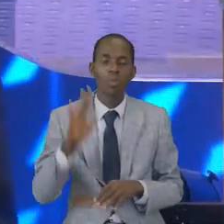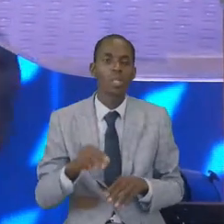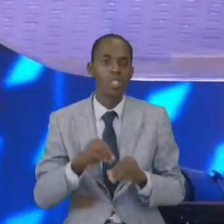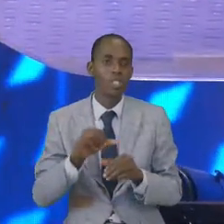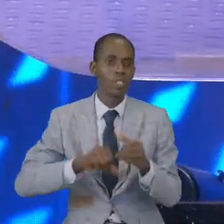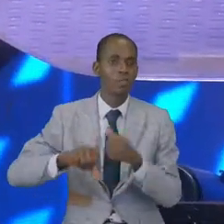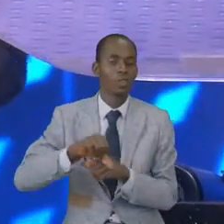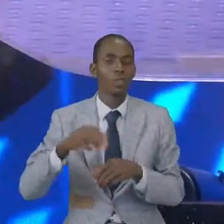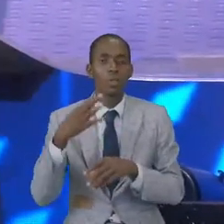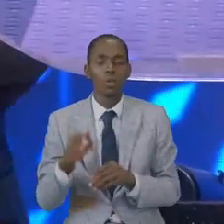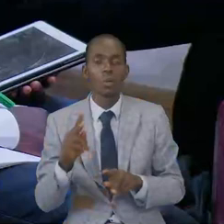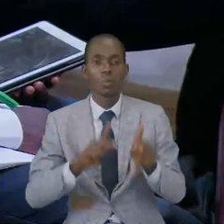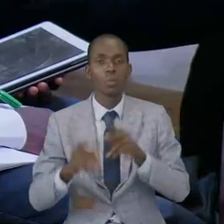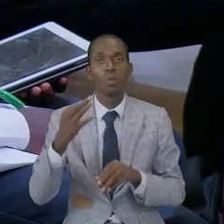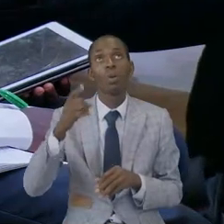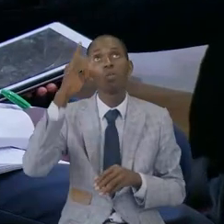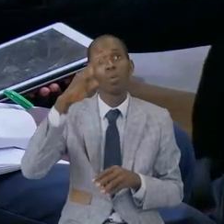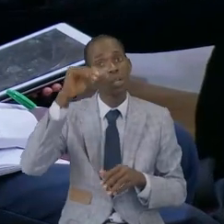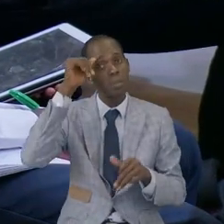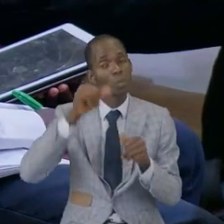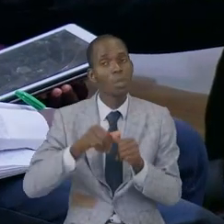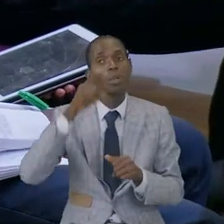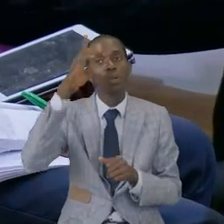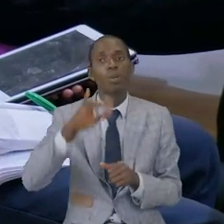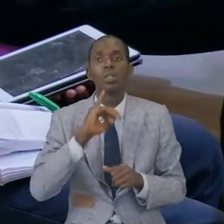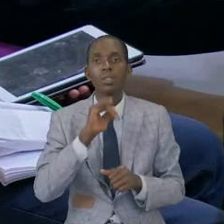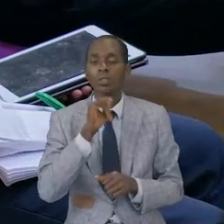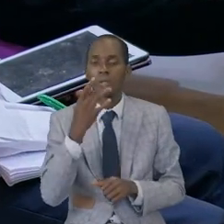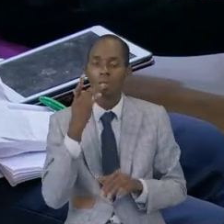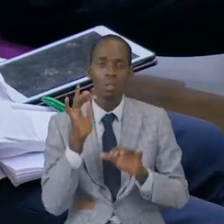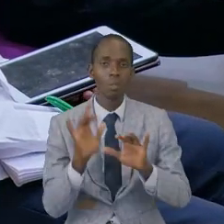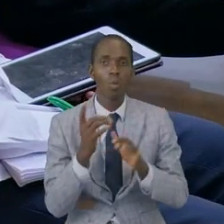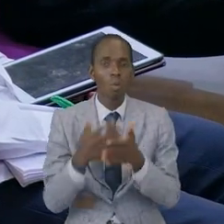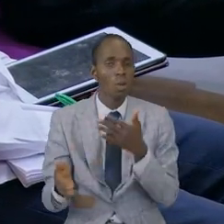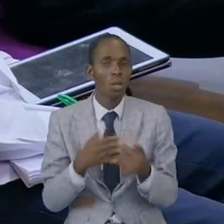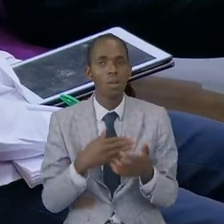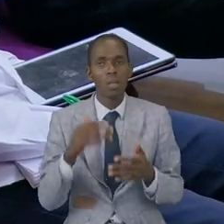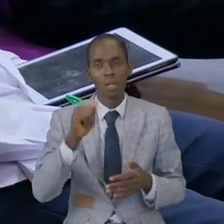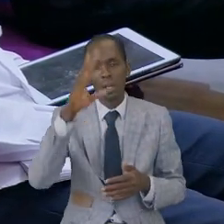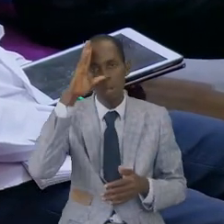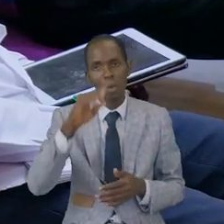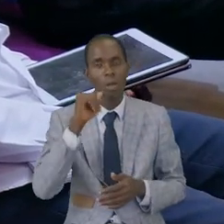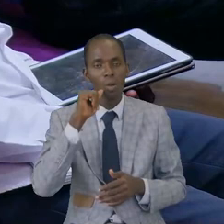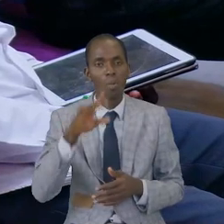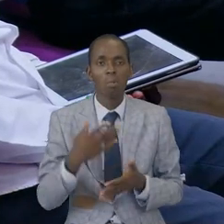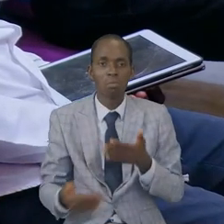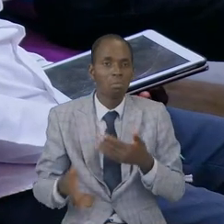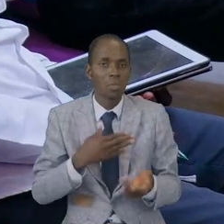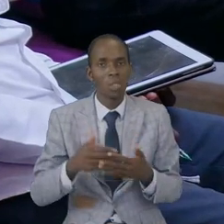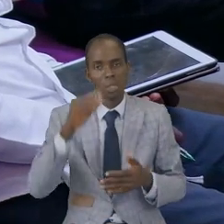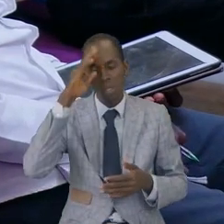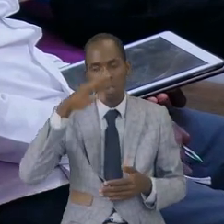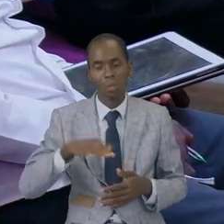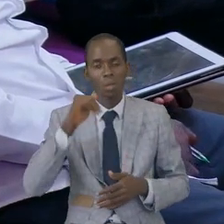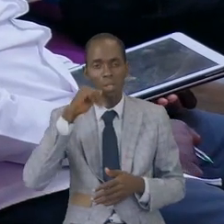people of God. Remember, God is not mocked. Whatsoever a man, a woman, whatsoever a boy,